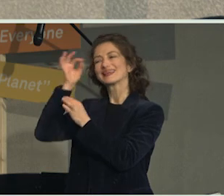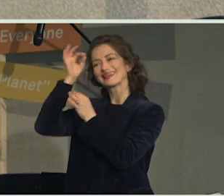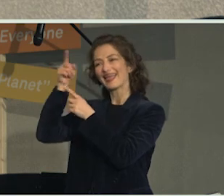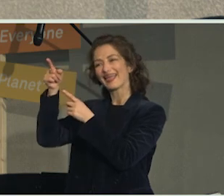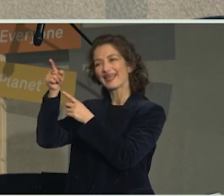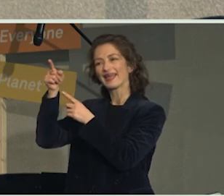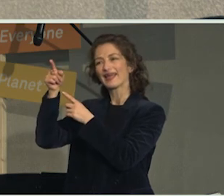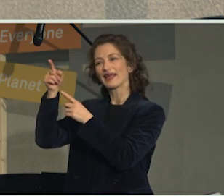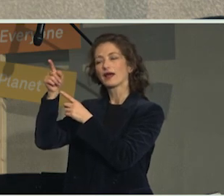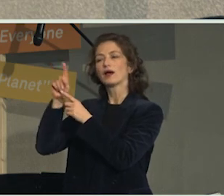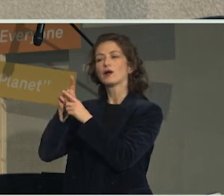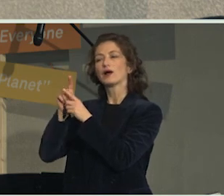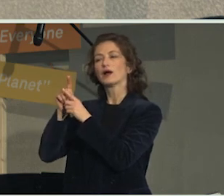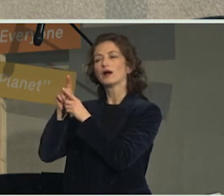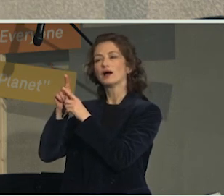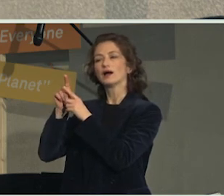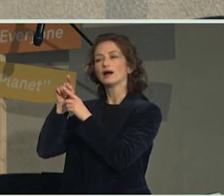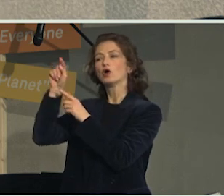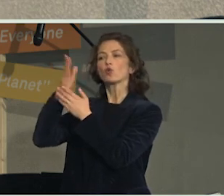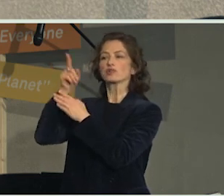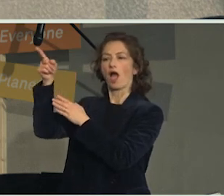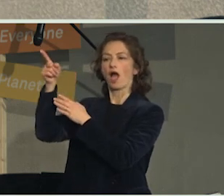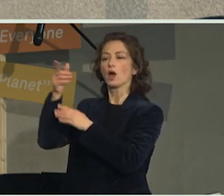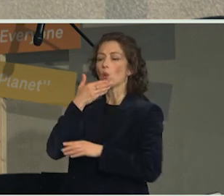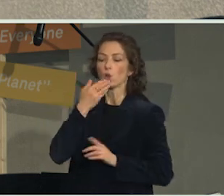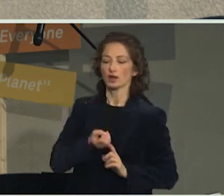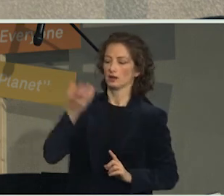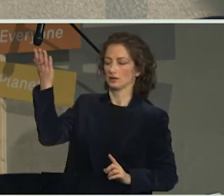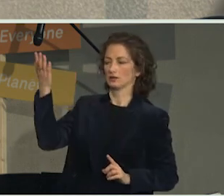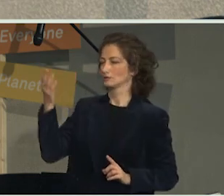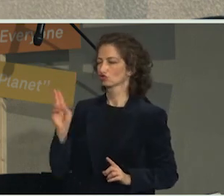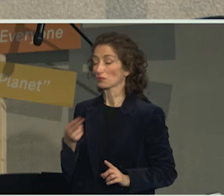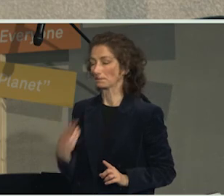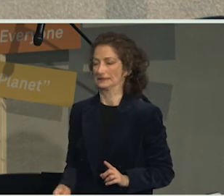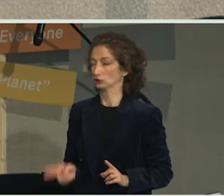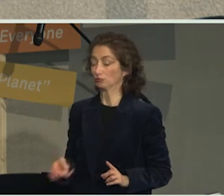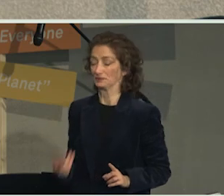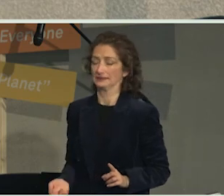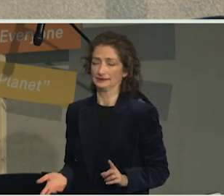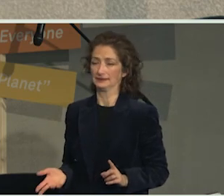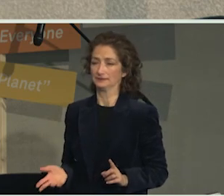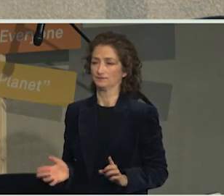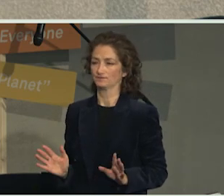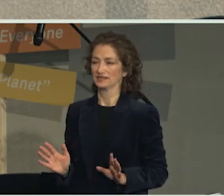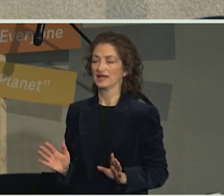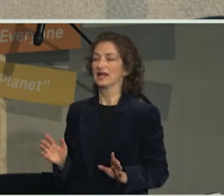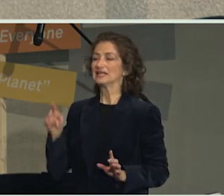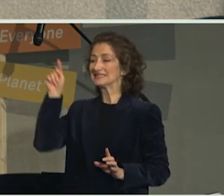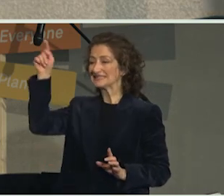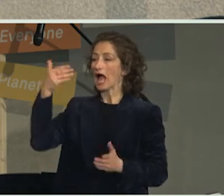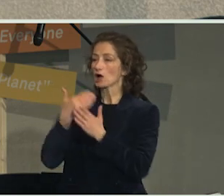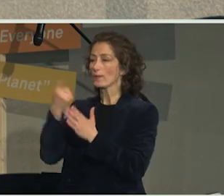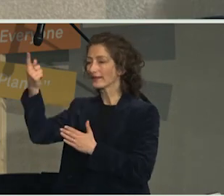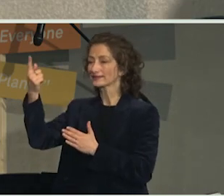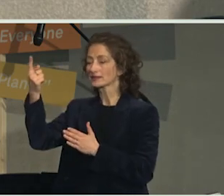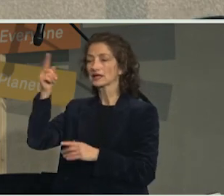weren't actually coming from community stuff, because that's sometimes a critique that comes from people who aren't really paying attention to